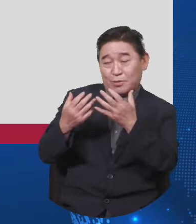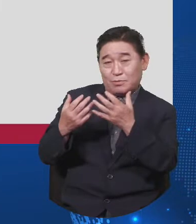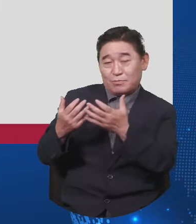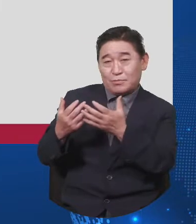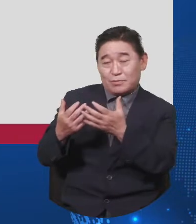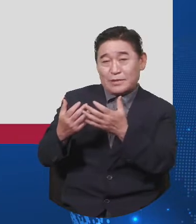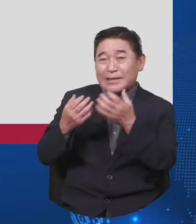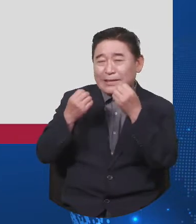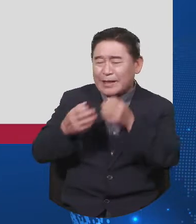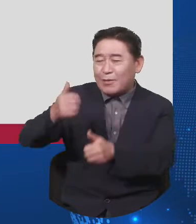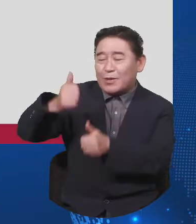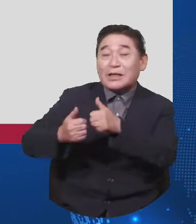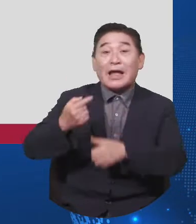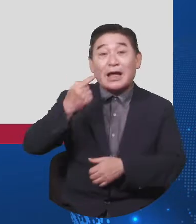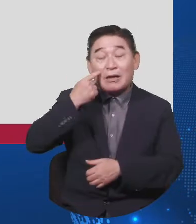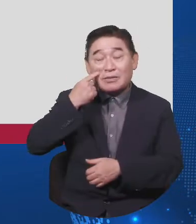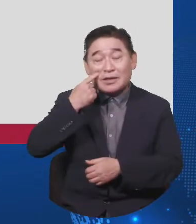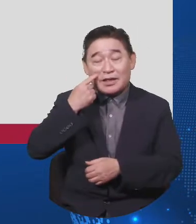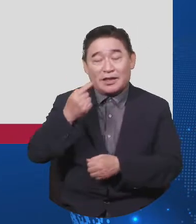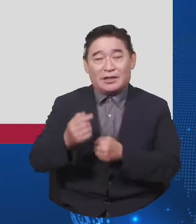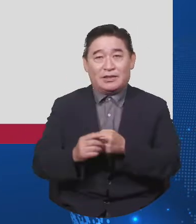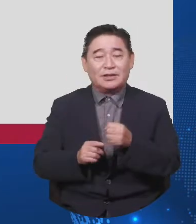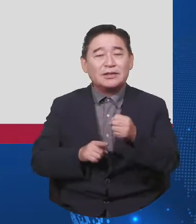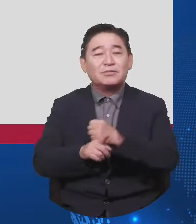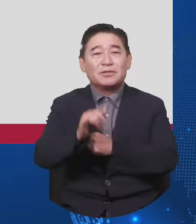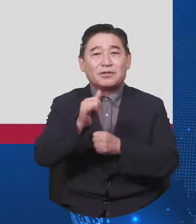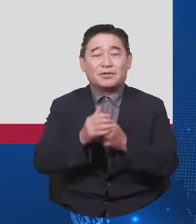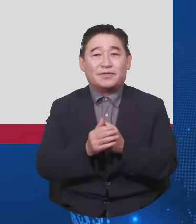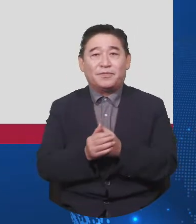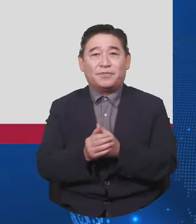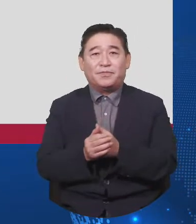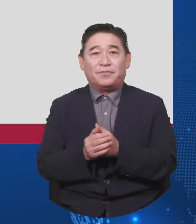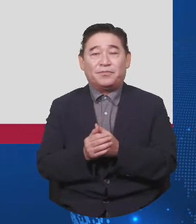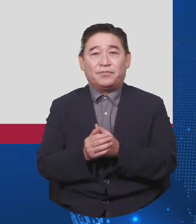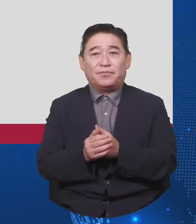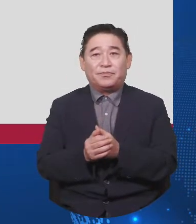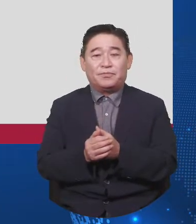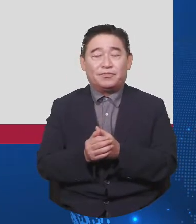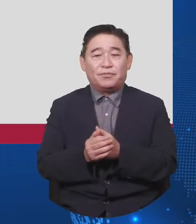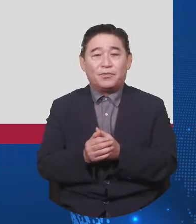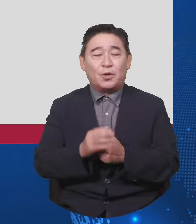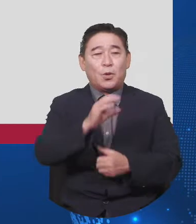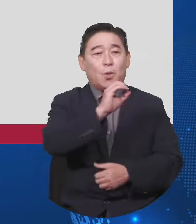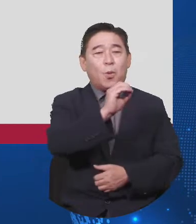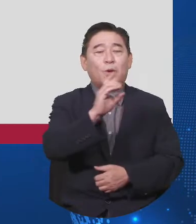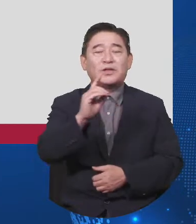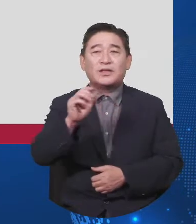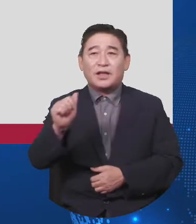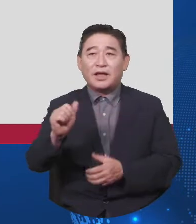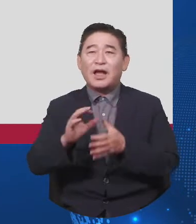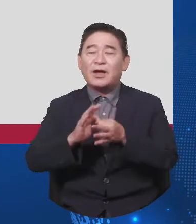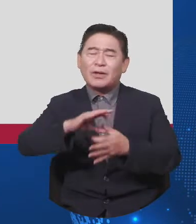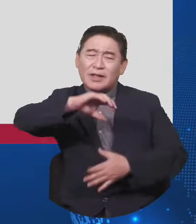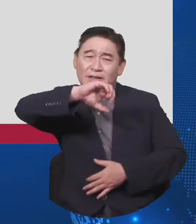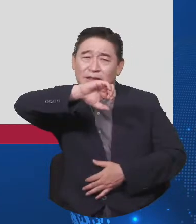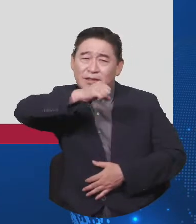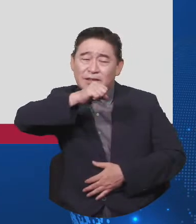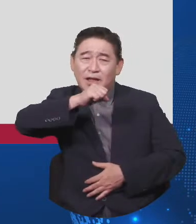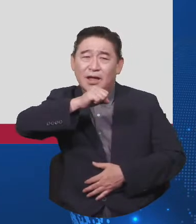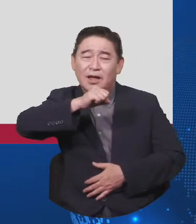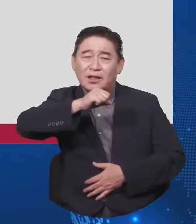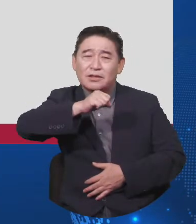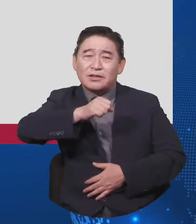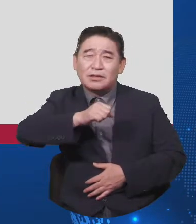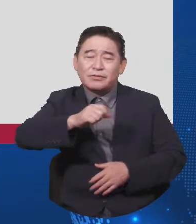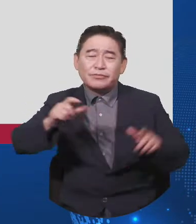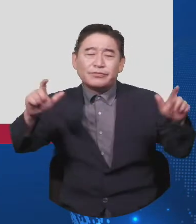we are going to see much more budget constraints for ODA in the near future. I think until